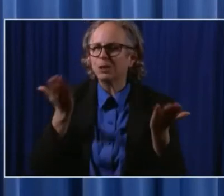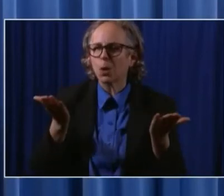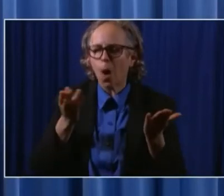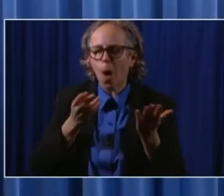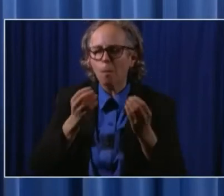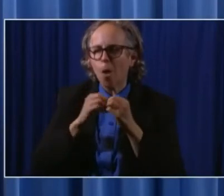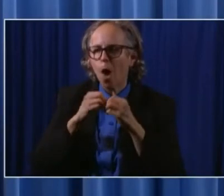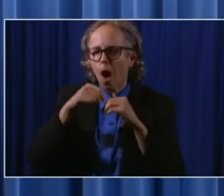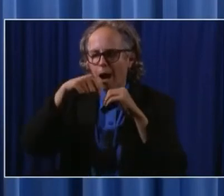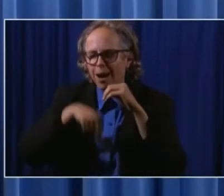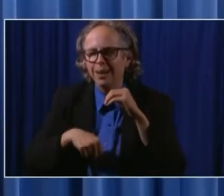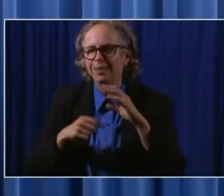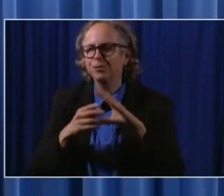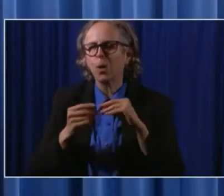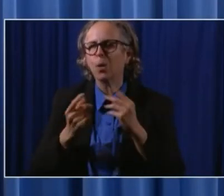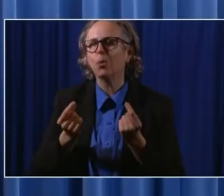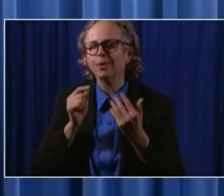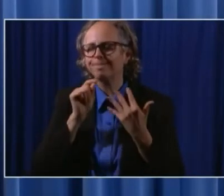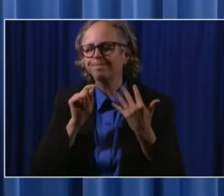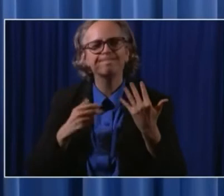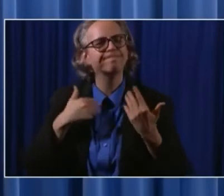Thank you, Governor.